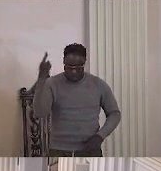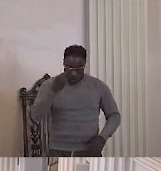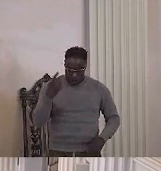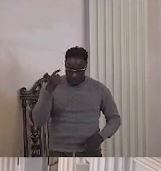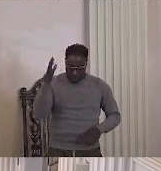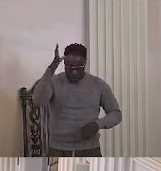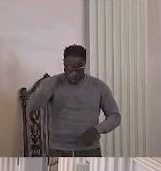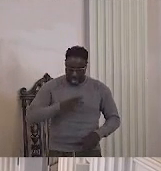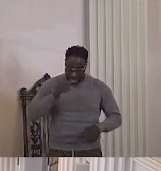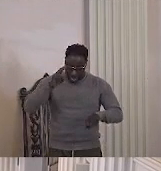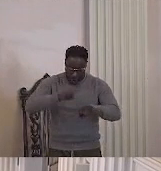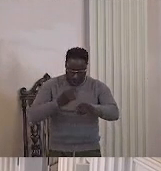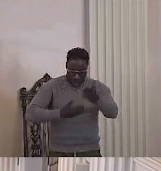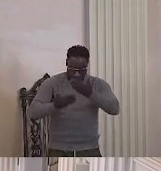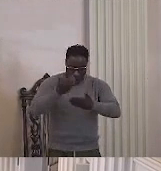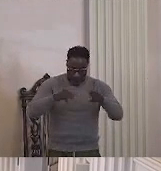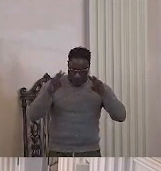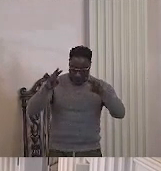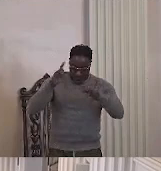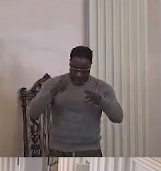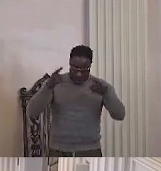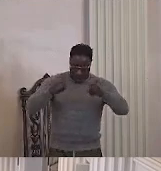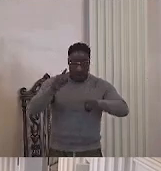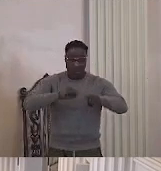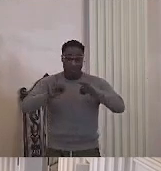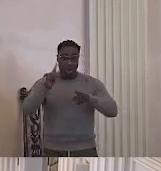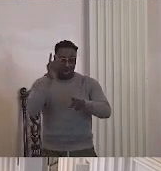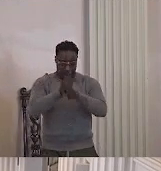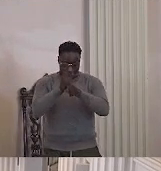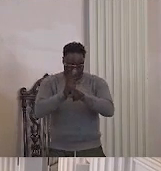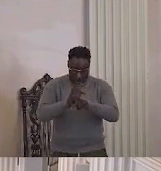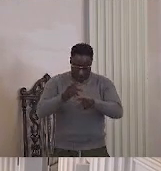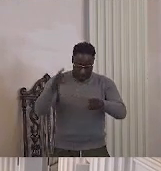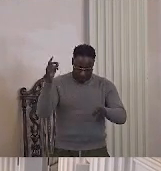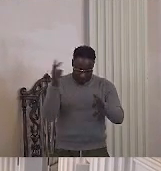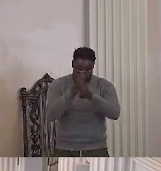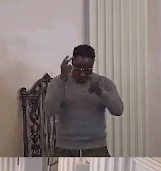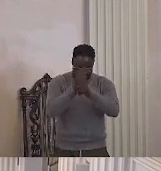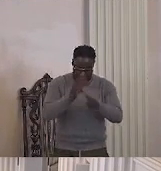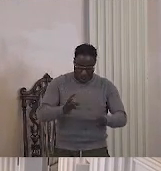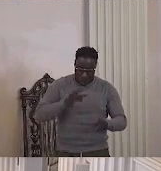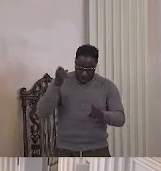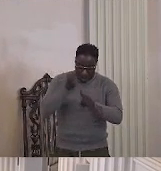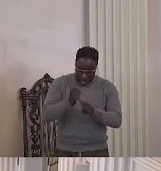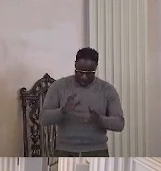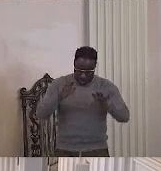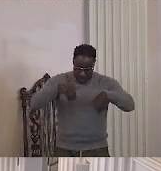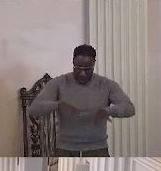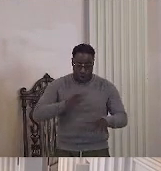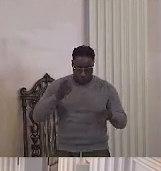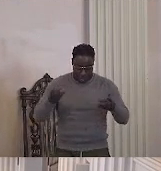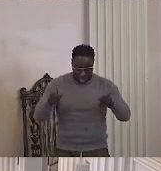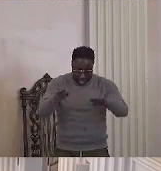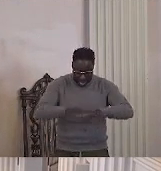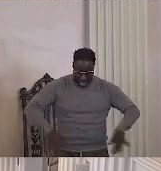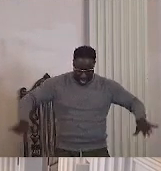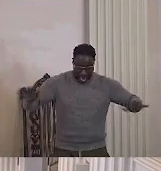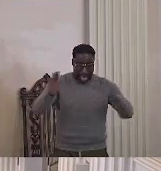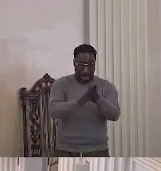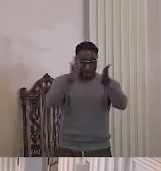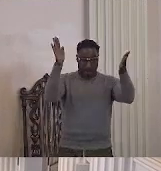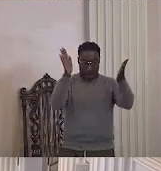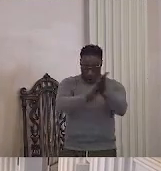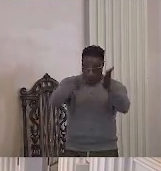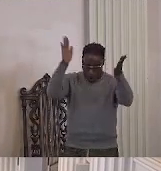a natural hand. Watch what happens when the people catch wind and the water hit the banks of that hard dry land. Clap your hands